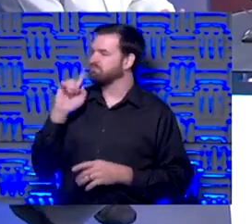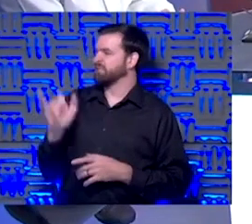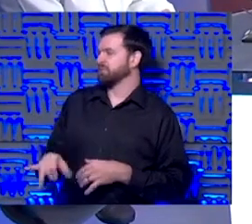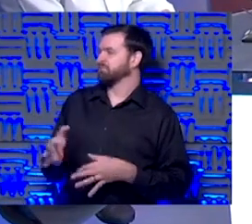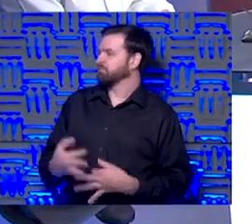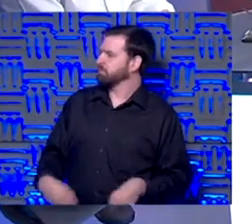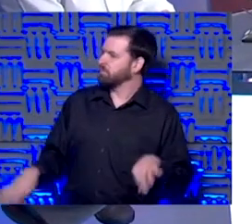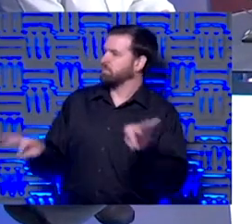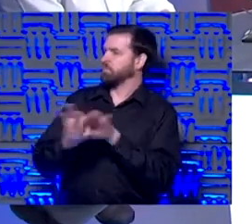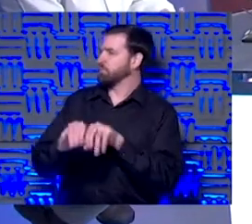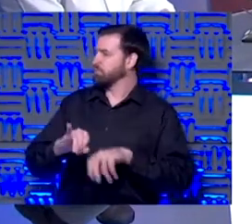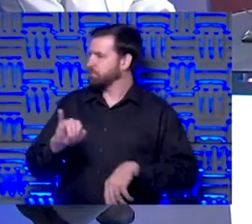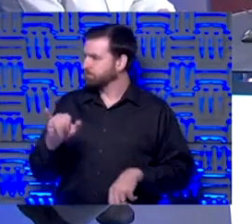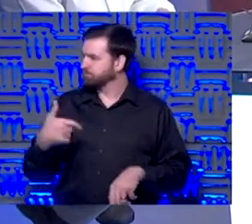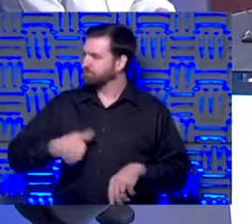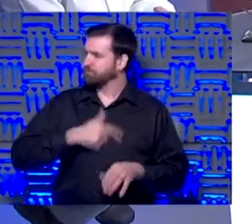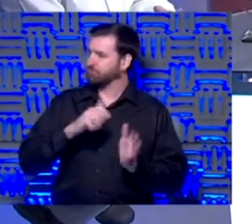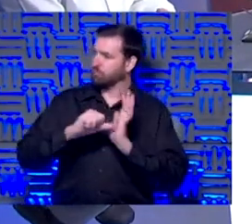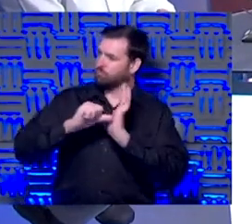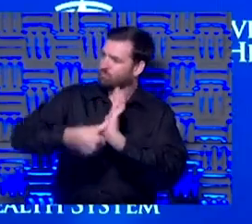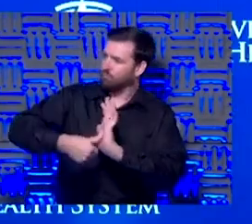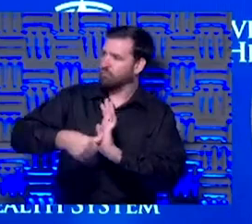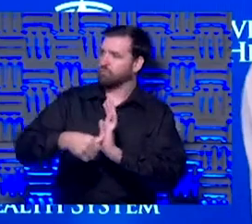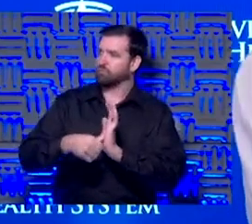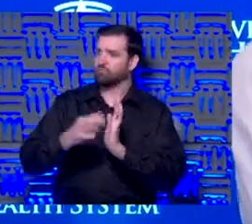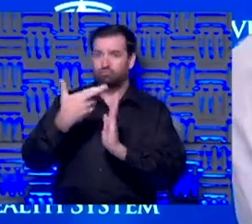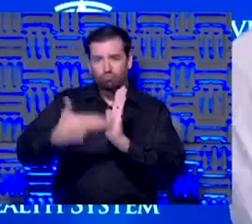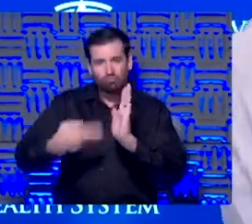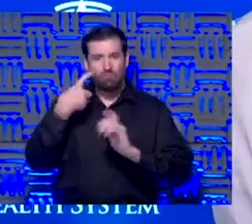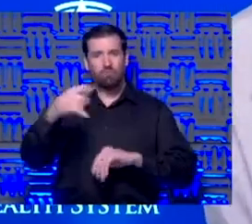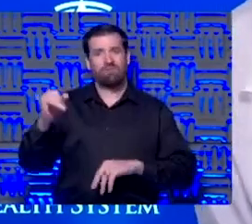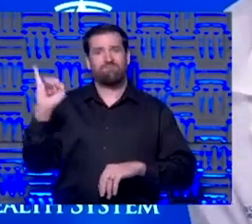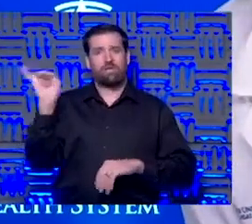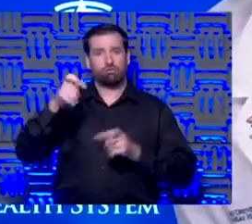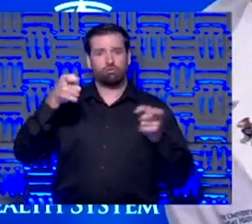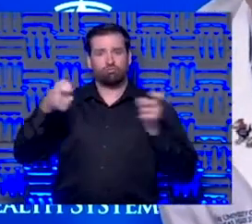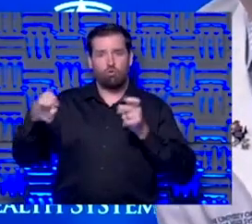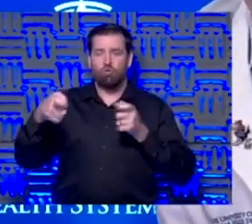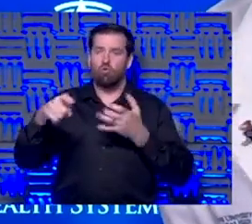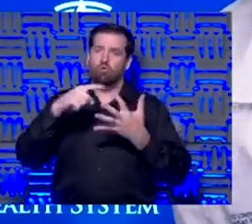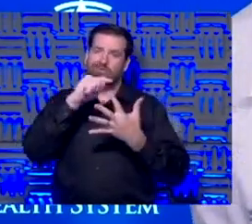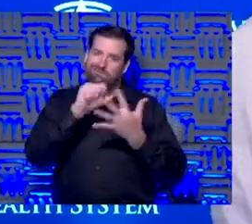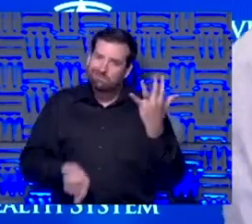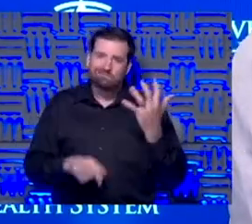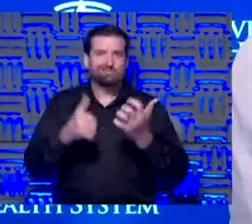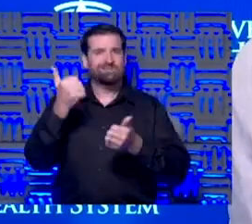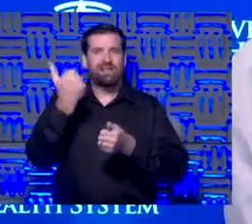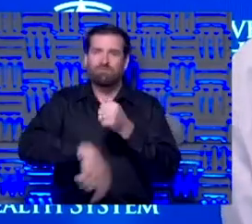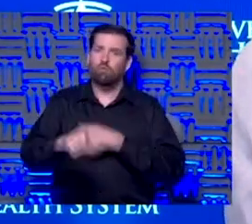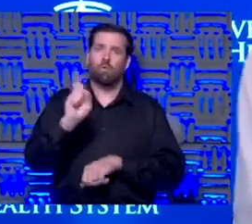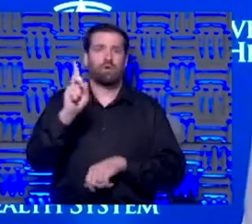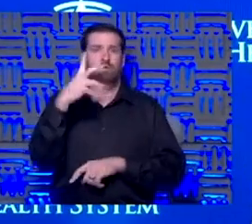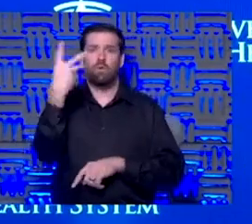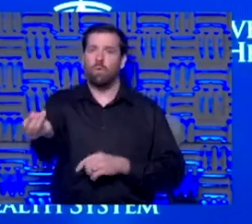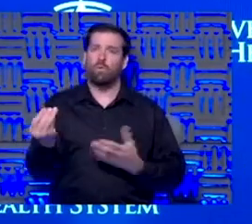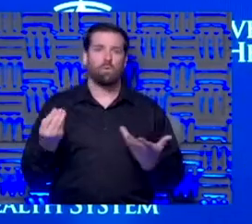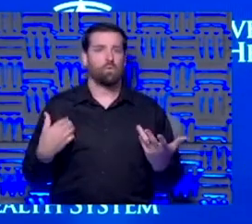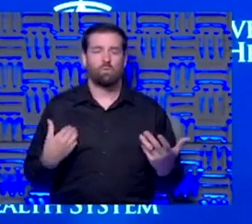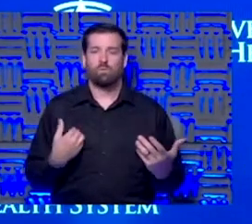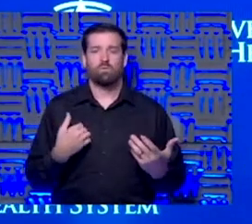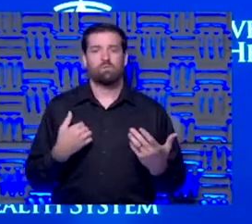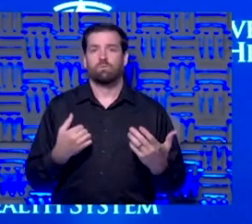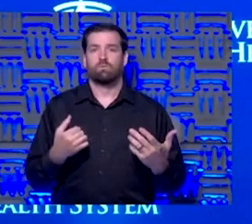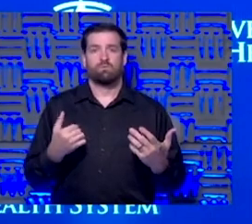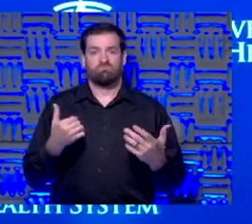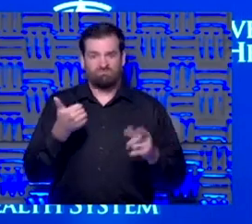And again, as we always try to reinforce to everybody, the rules of an infection control follow you everywhere you go. Mm-hmm. And it doesn't matter if